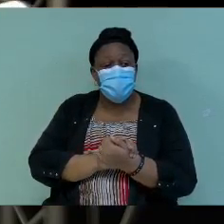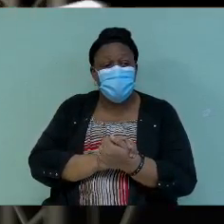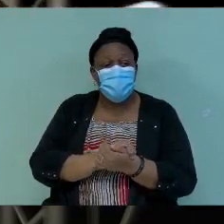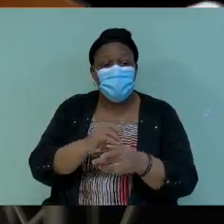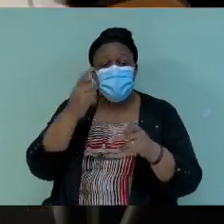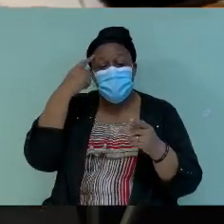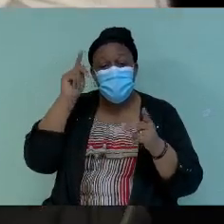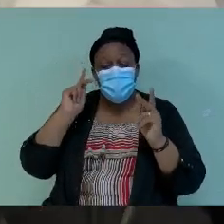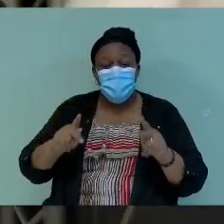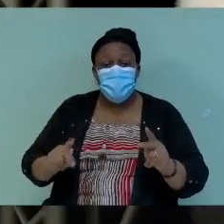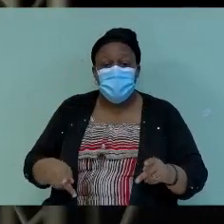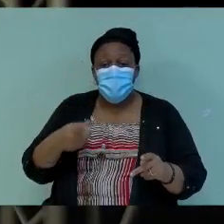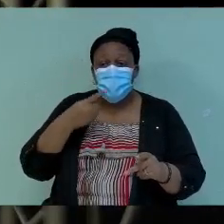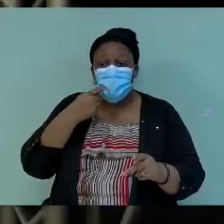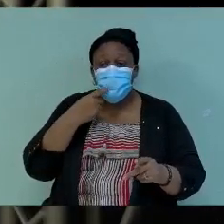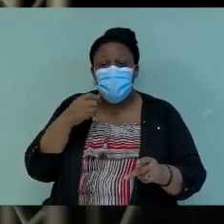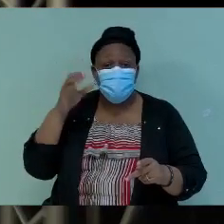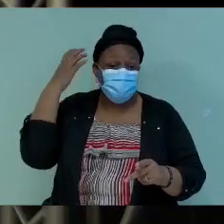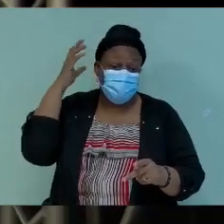Crawford.